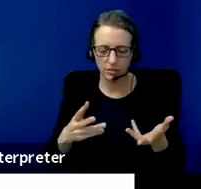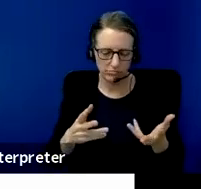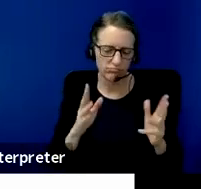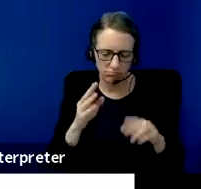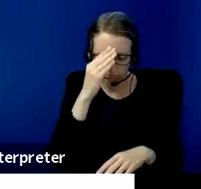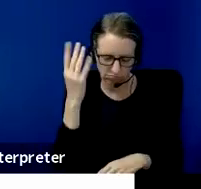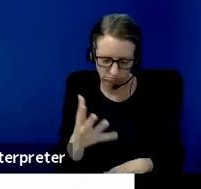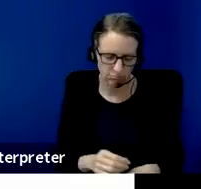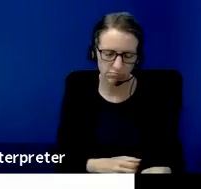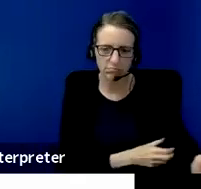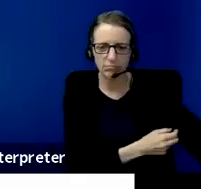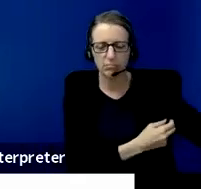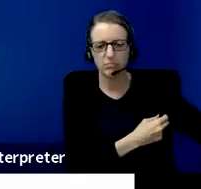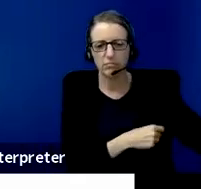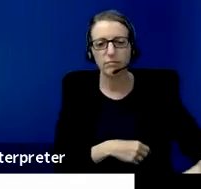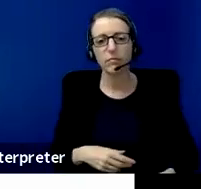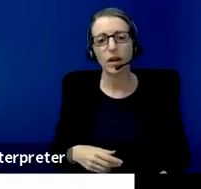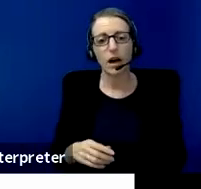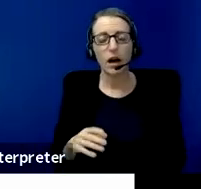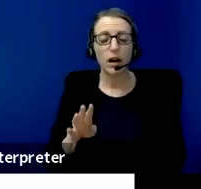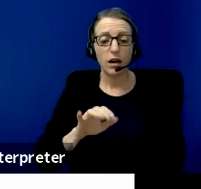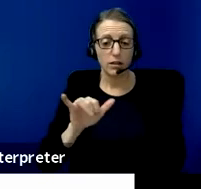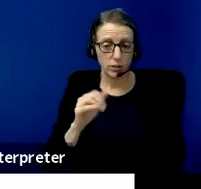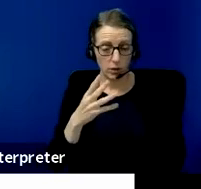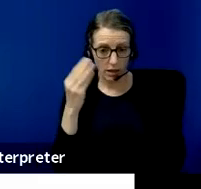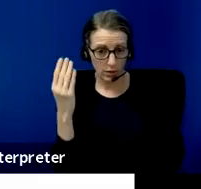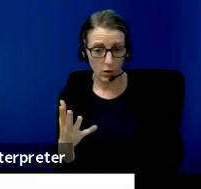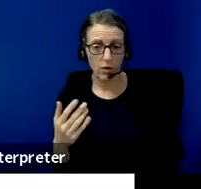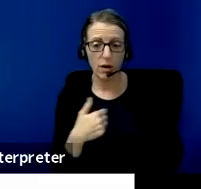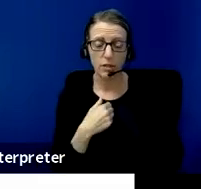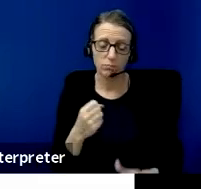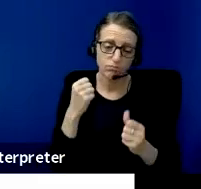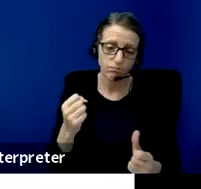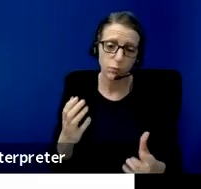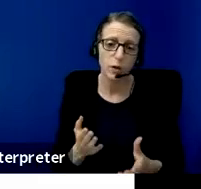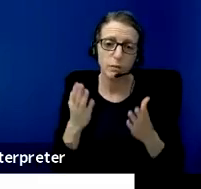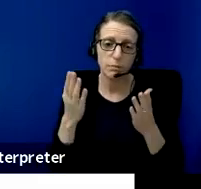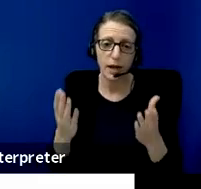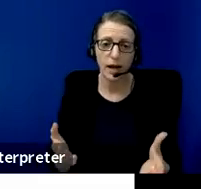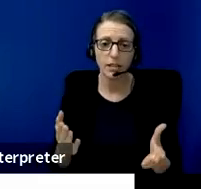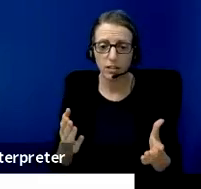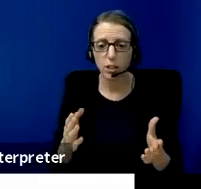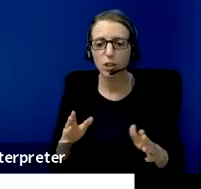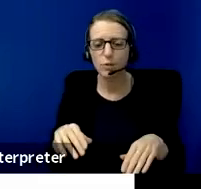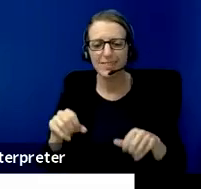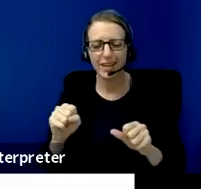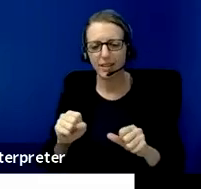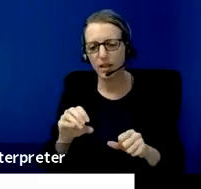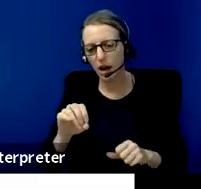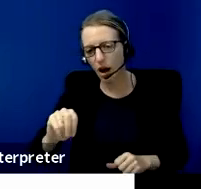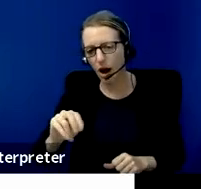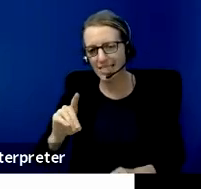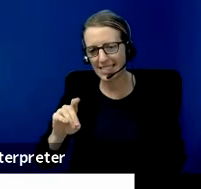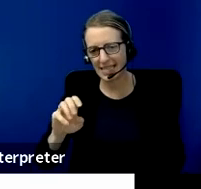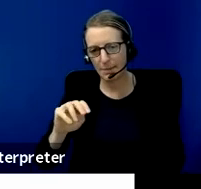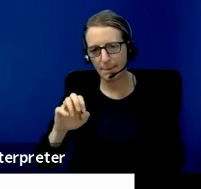know. We also want to let you know that we highly recommend you take the on-demand courses. The